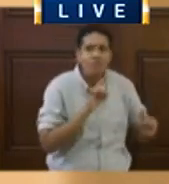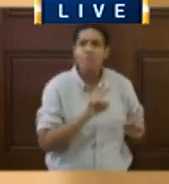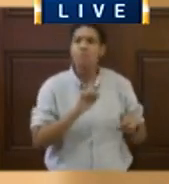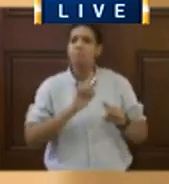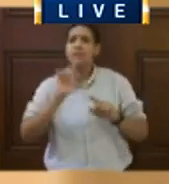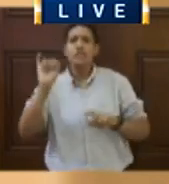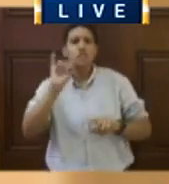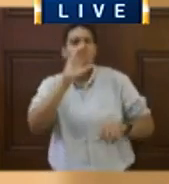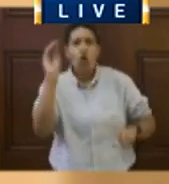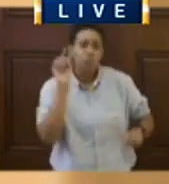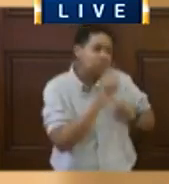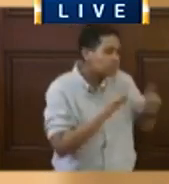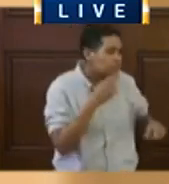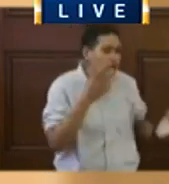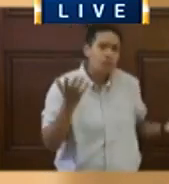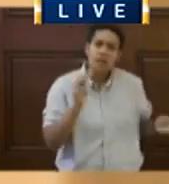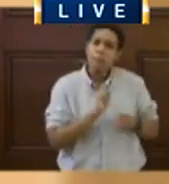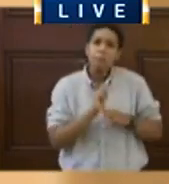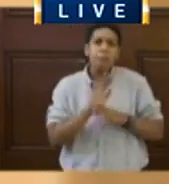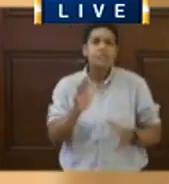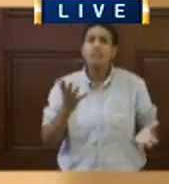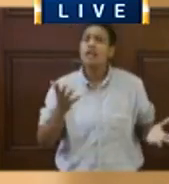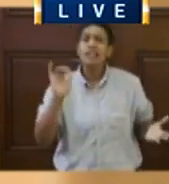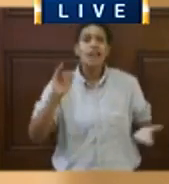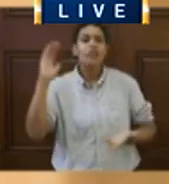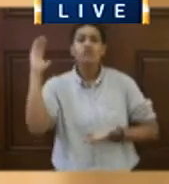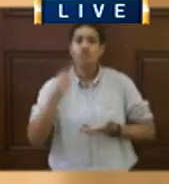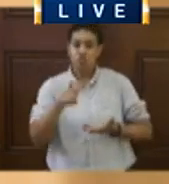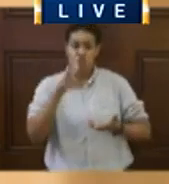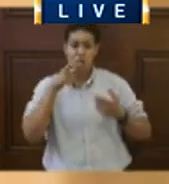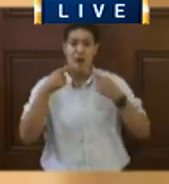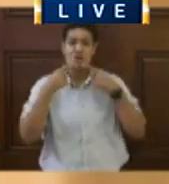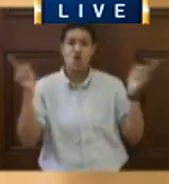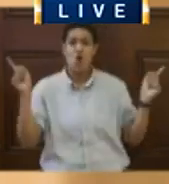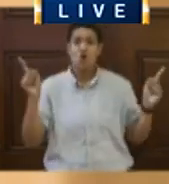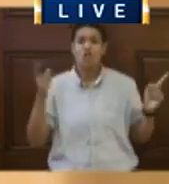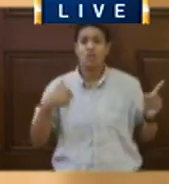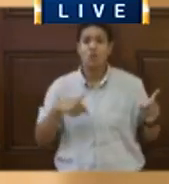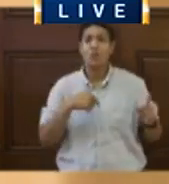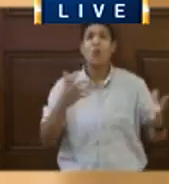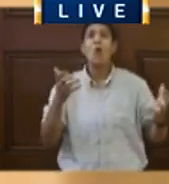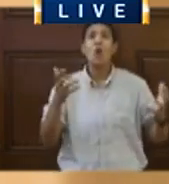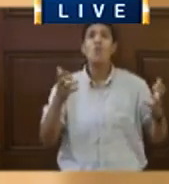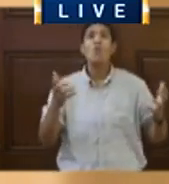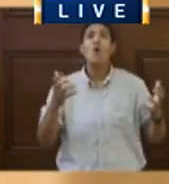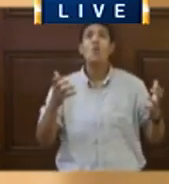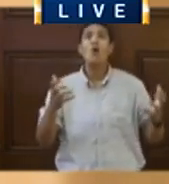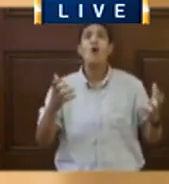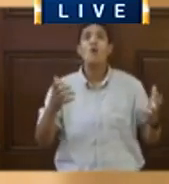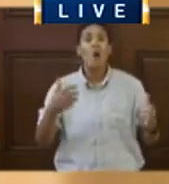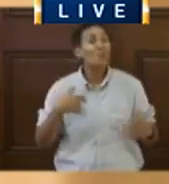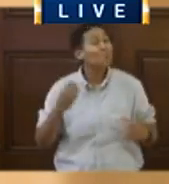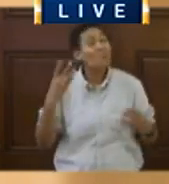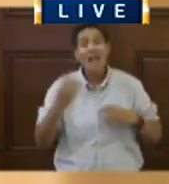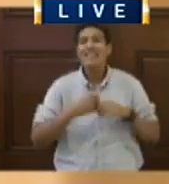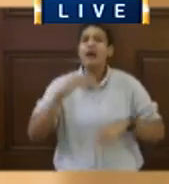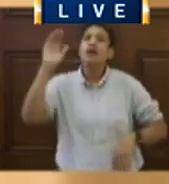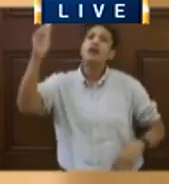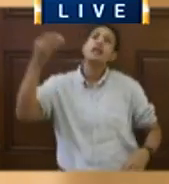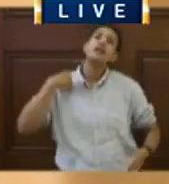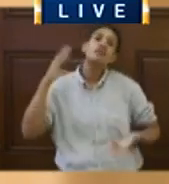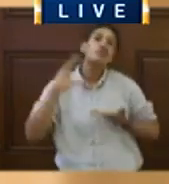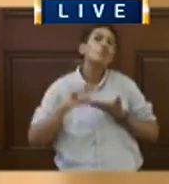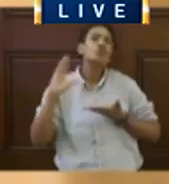and said, Minister, that reduction that you announced, we have been clamoring for it for a long time, for many, many years, and we were